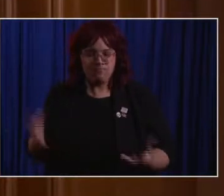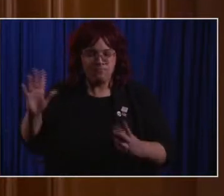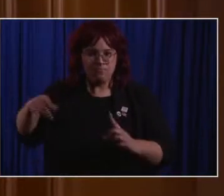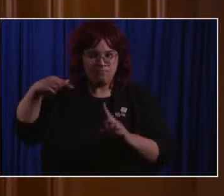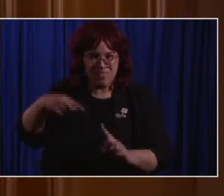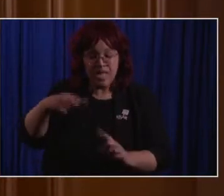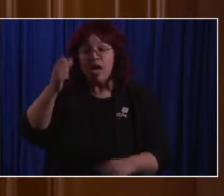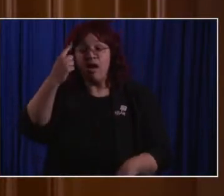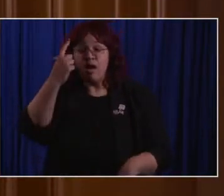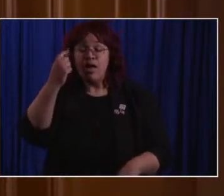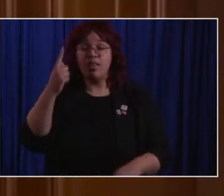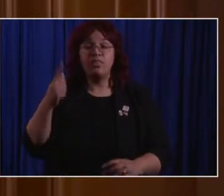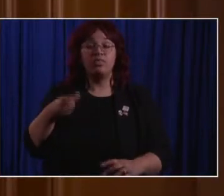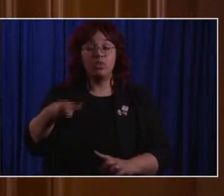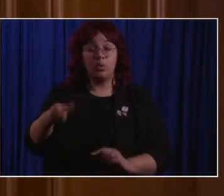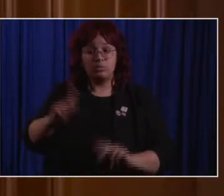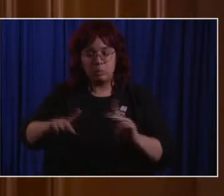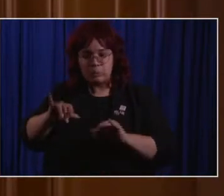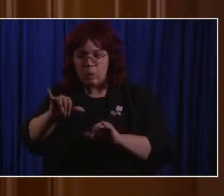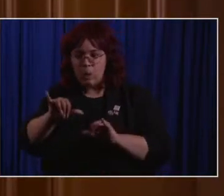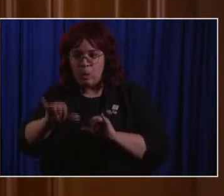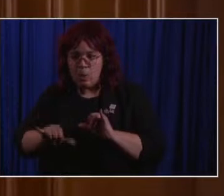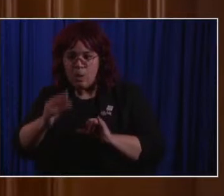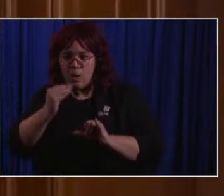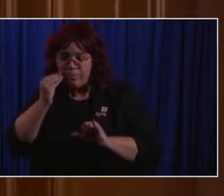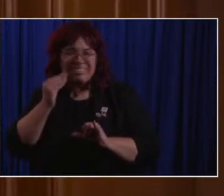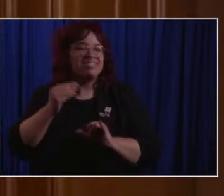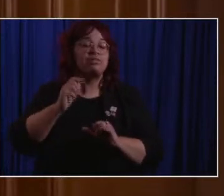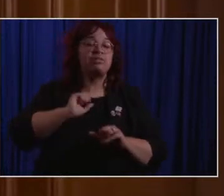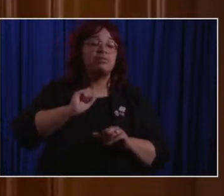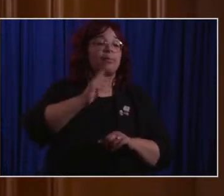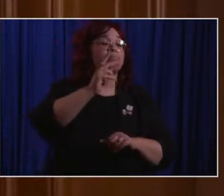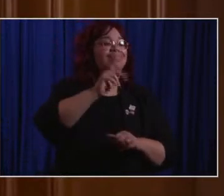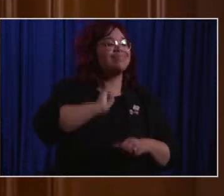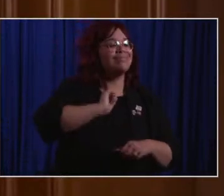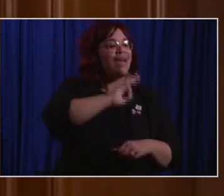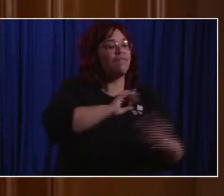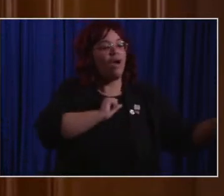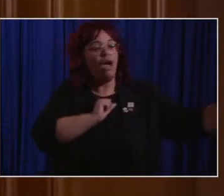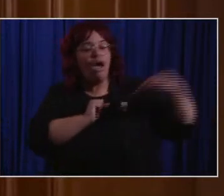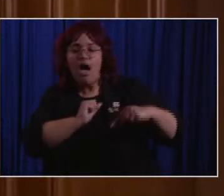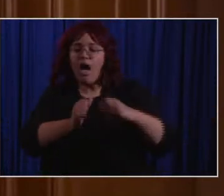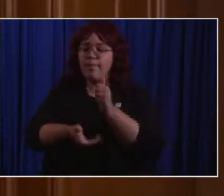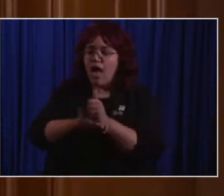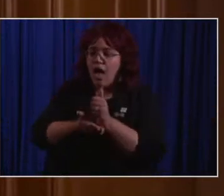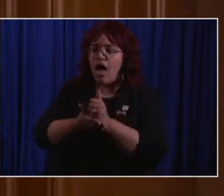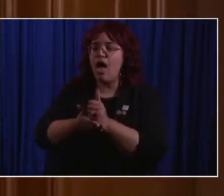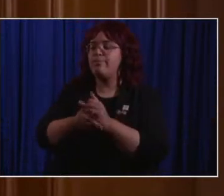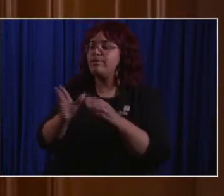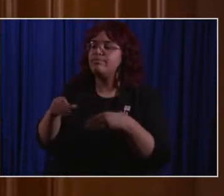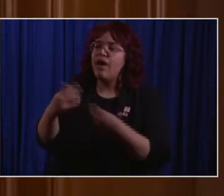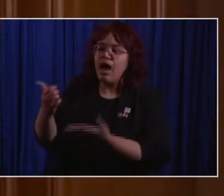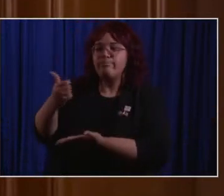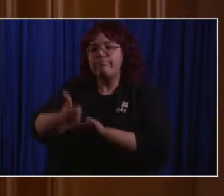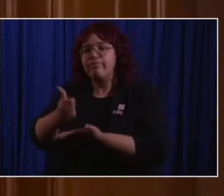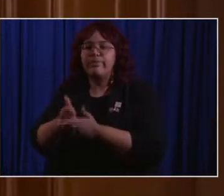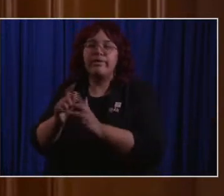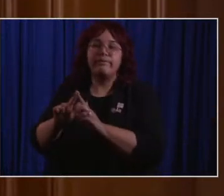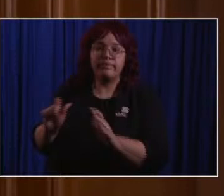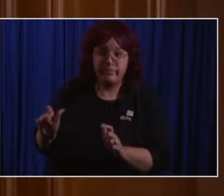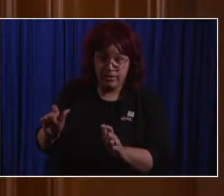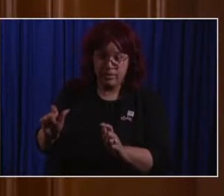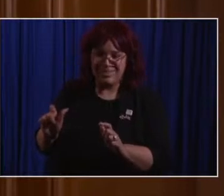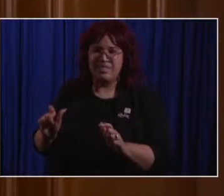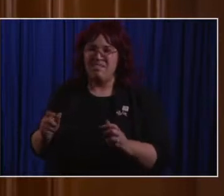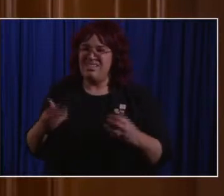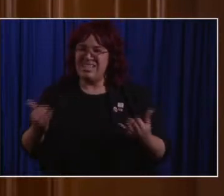so again, it's very important that these individuals who are homebound have the opportunity to be vaccinated. I want to thank the health